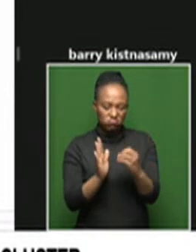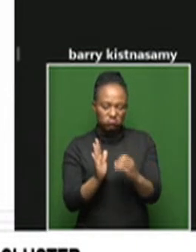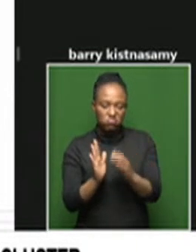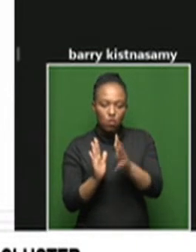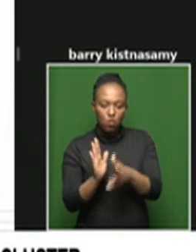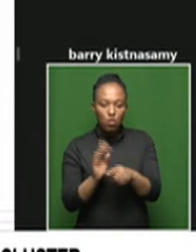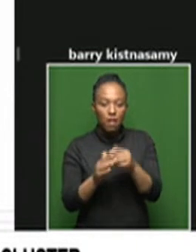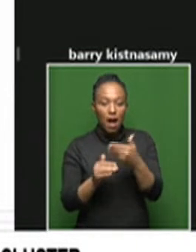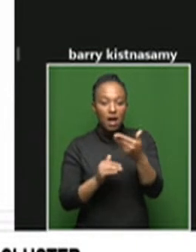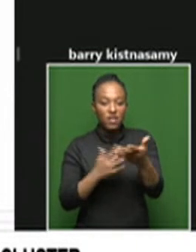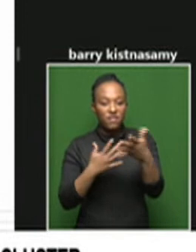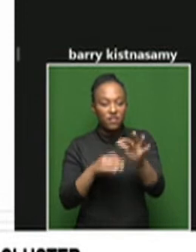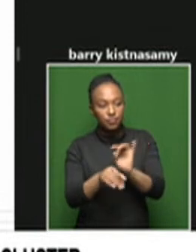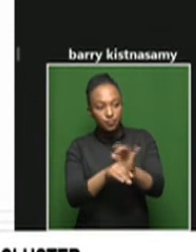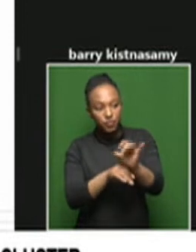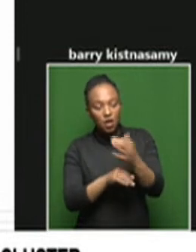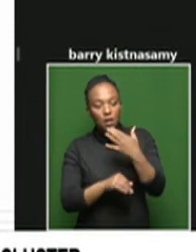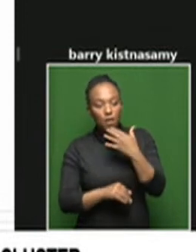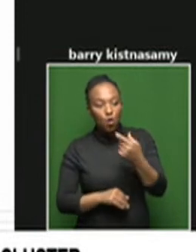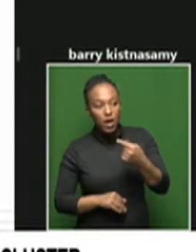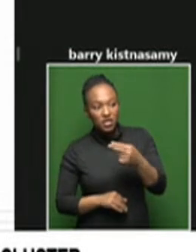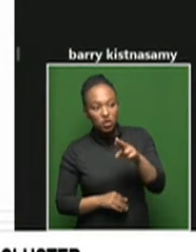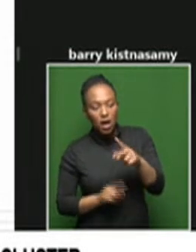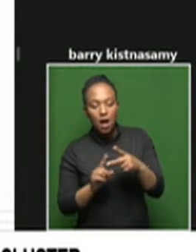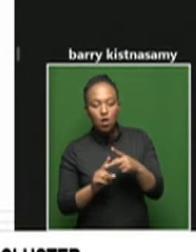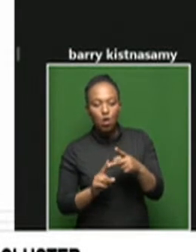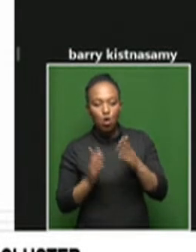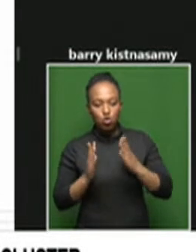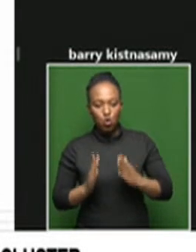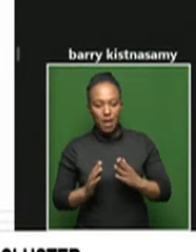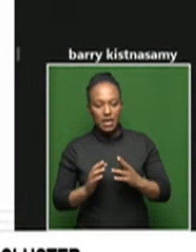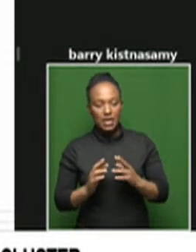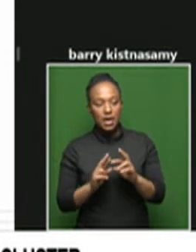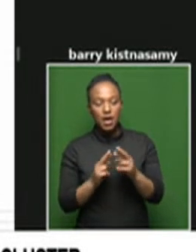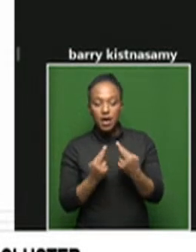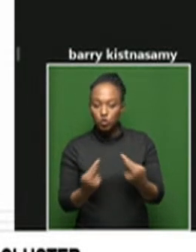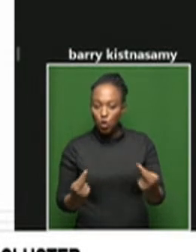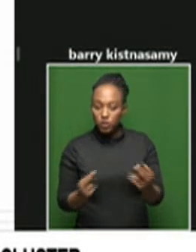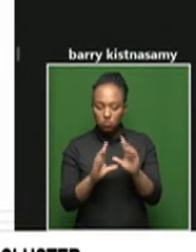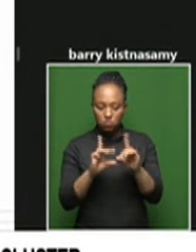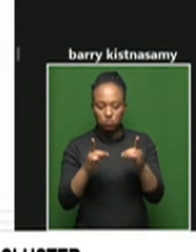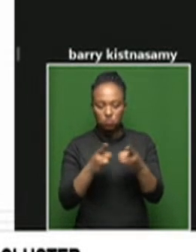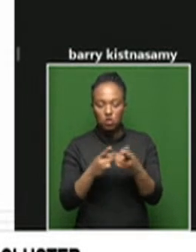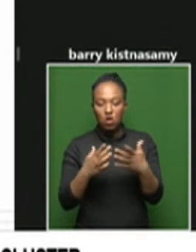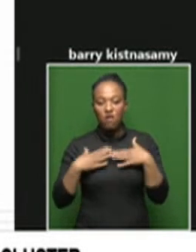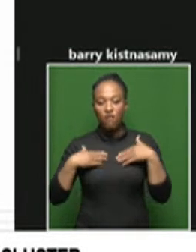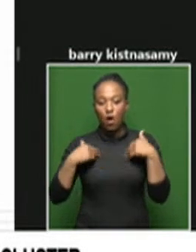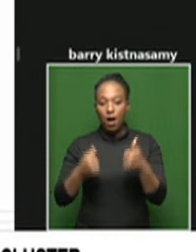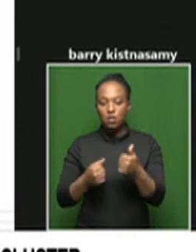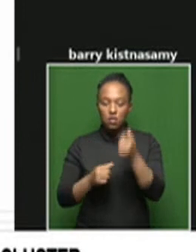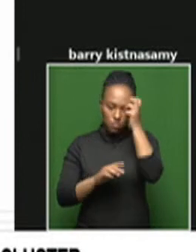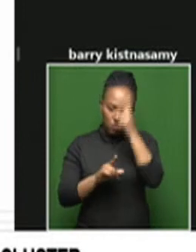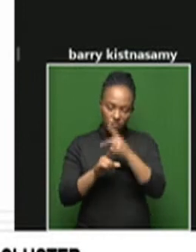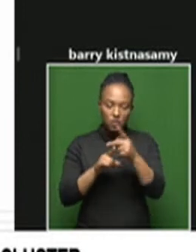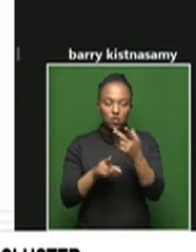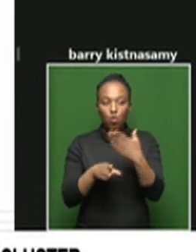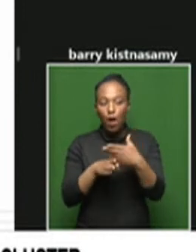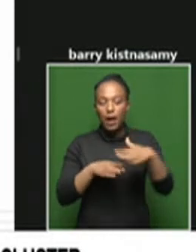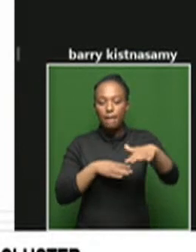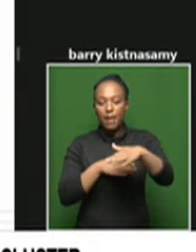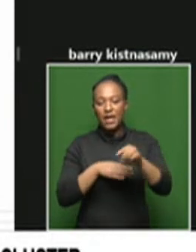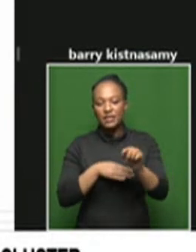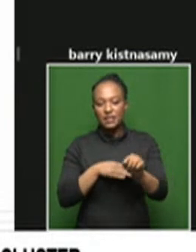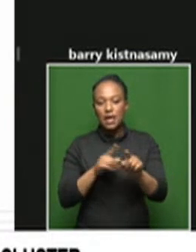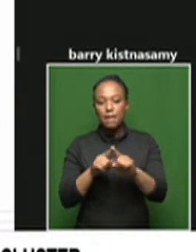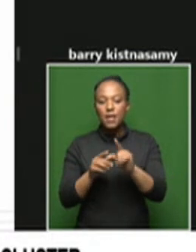after being consented either by the HR human resources department or the health professionals that might be at the workplace. But